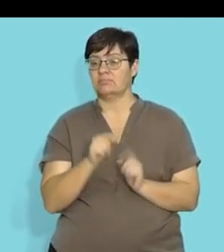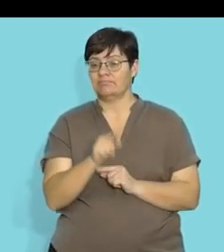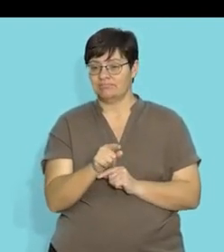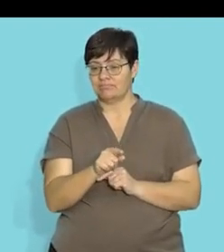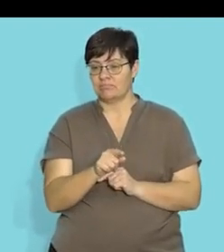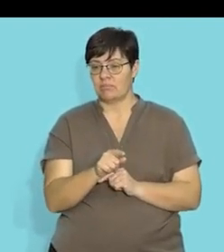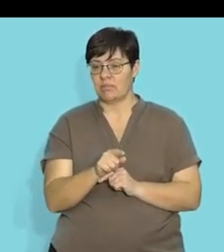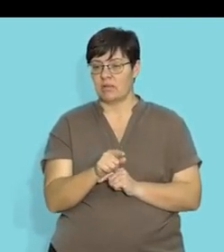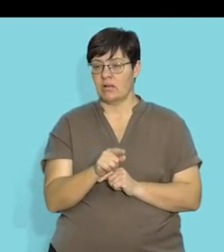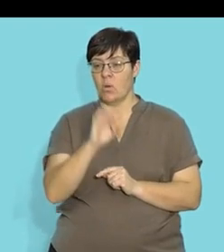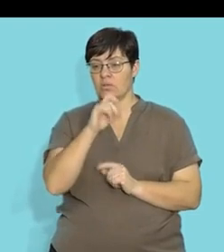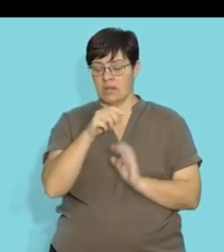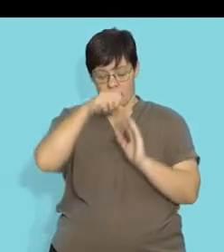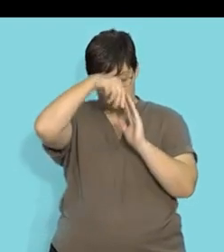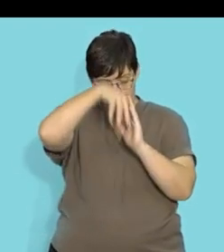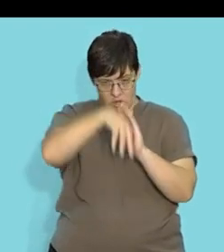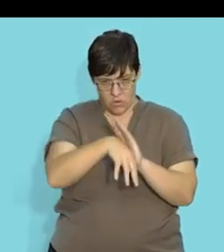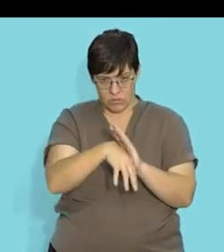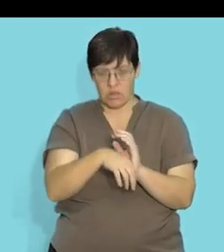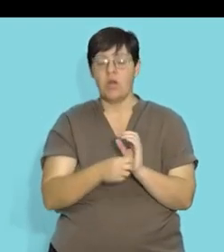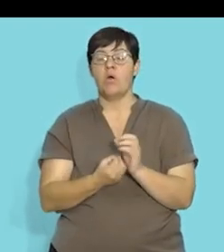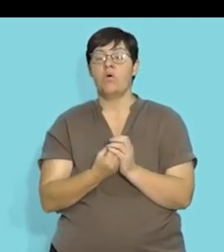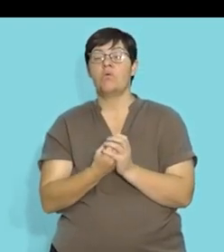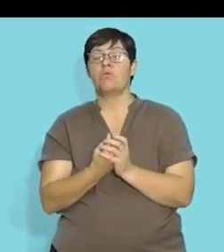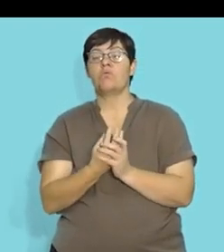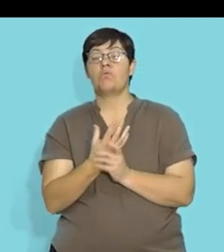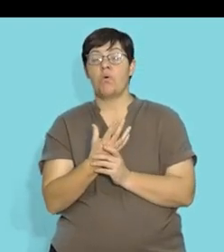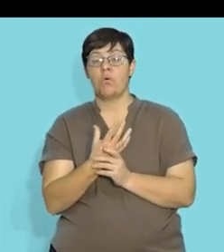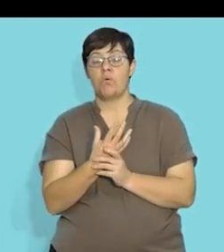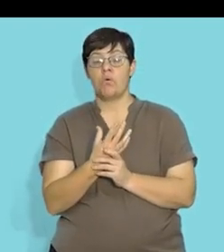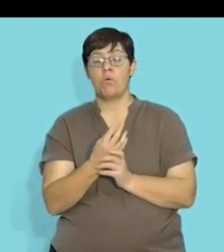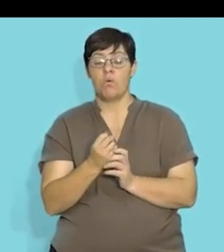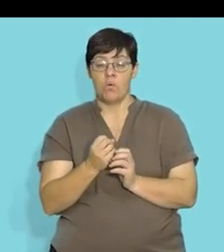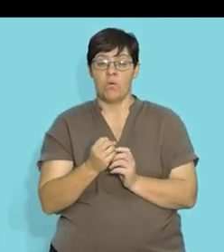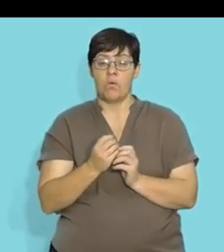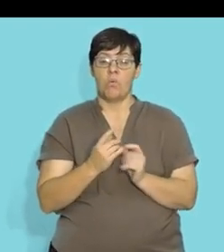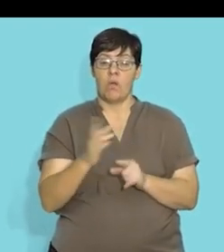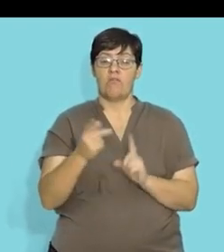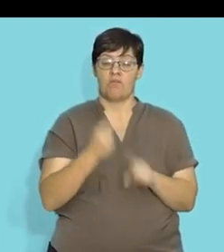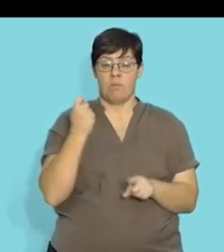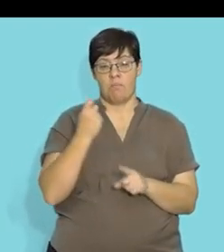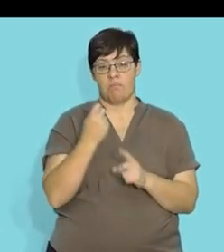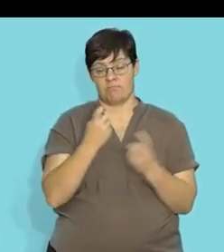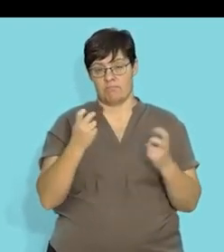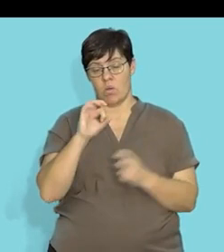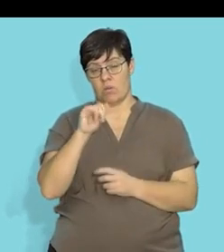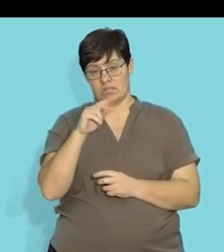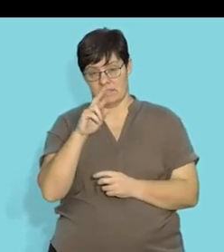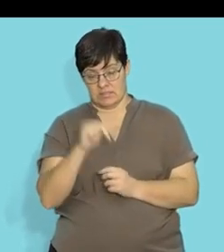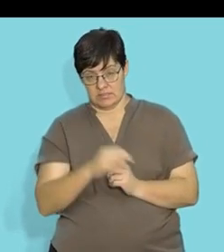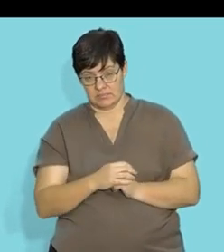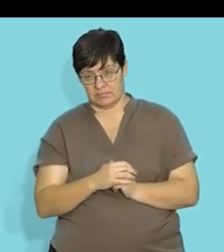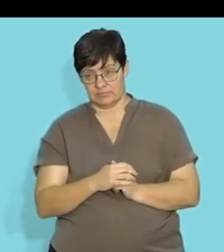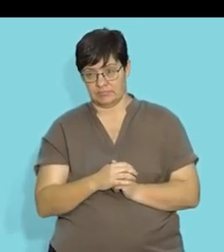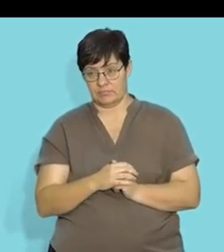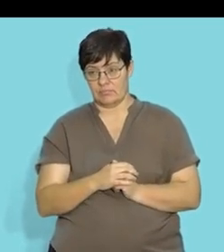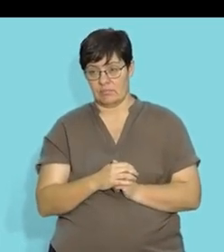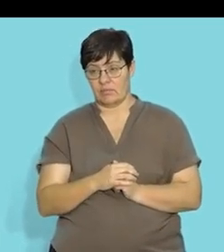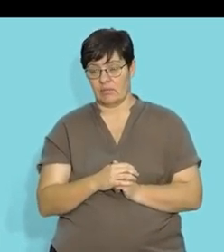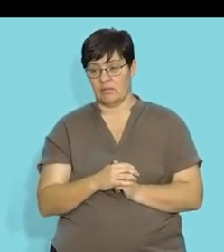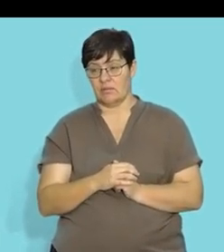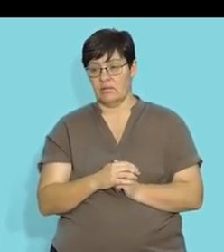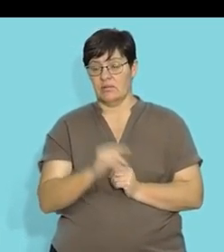diffuse down the shoot, stimulating the growth away from the source of the auxins. So as I